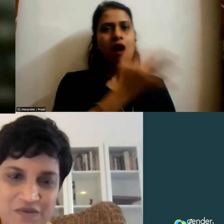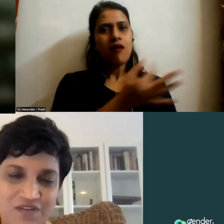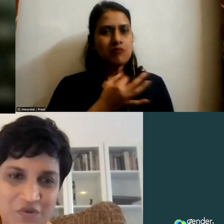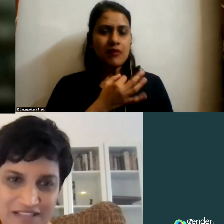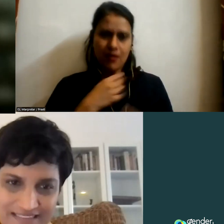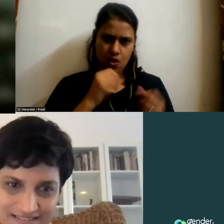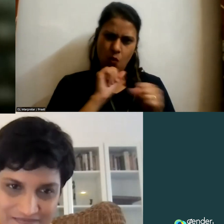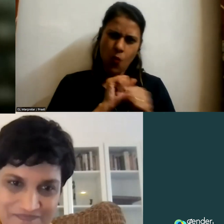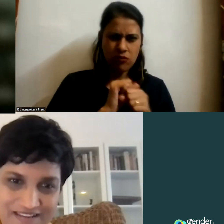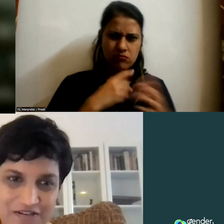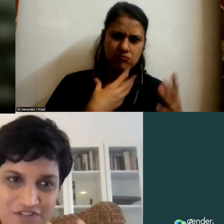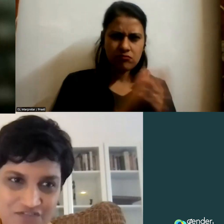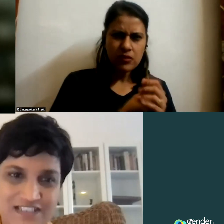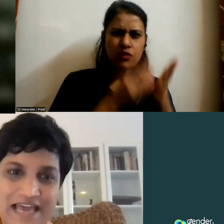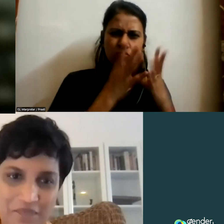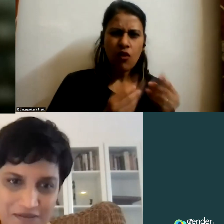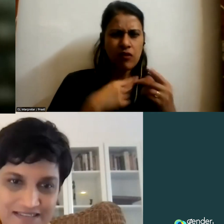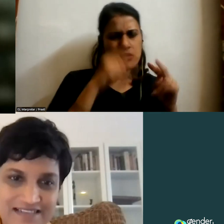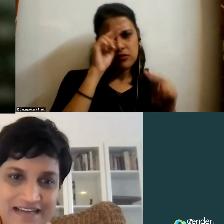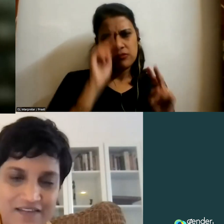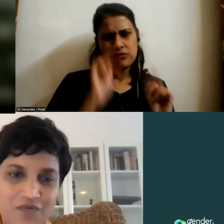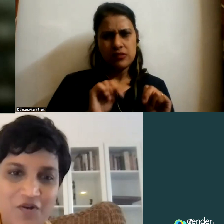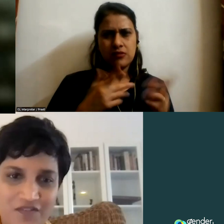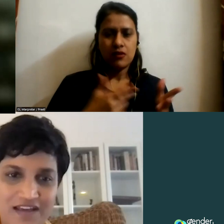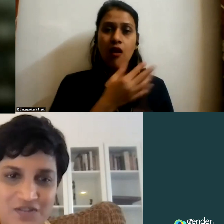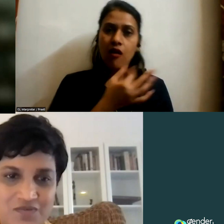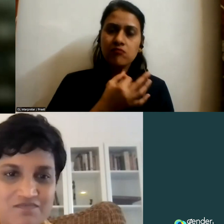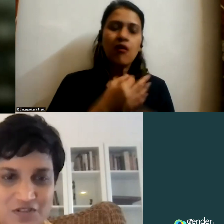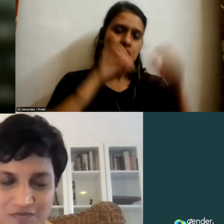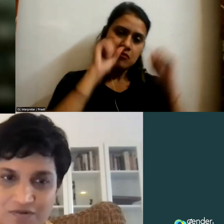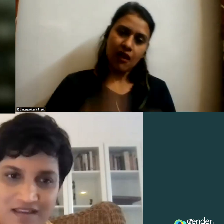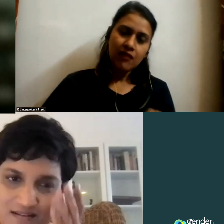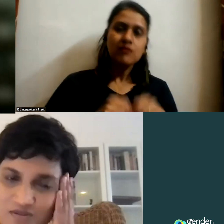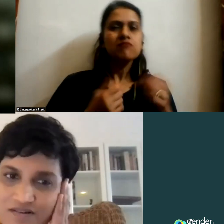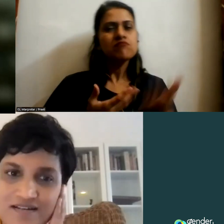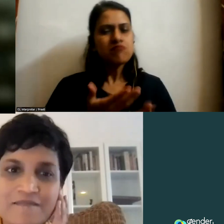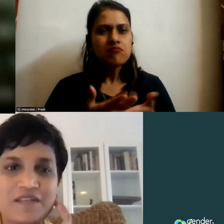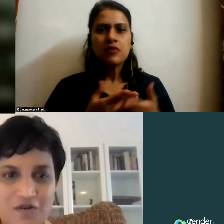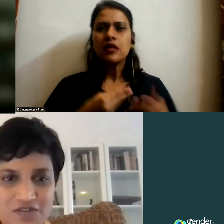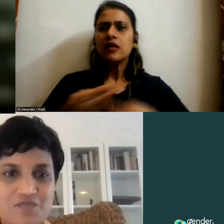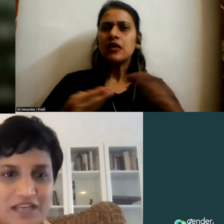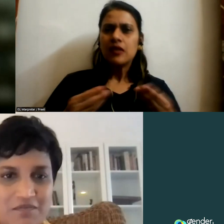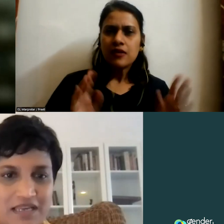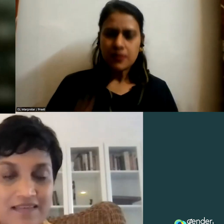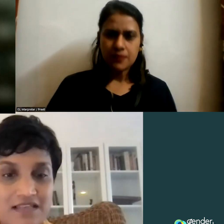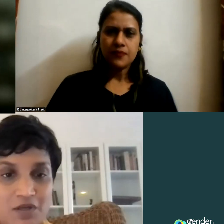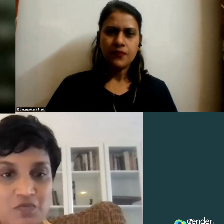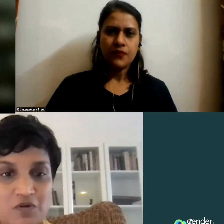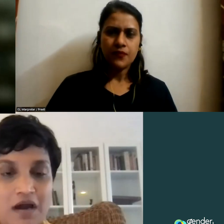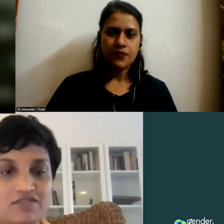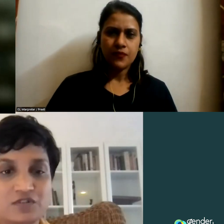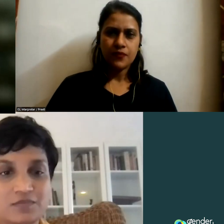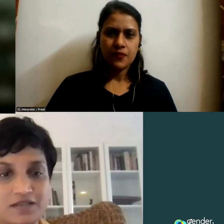And that's when we know that kind of shift has happened and that we're not there to distribute things or, just bring in money. And that's